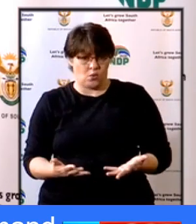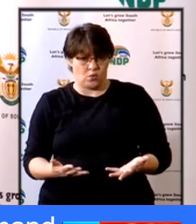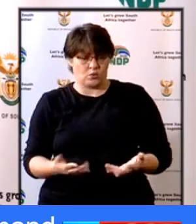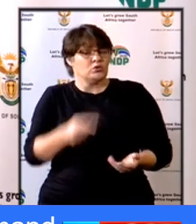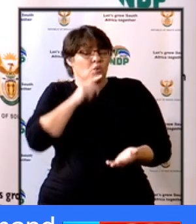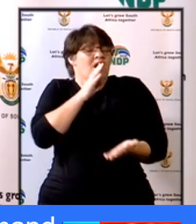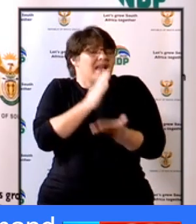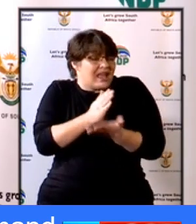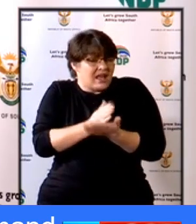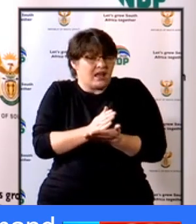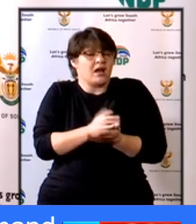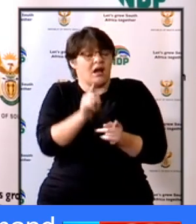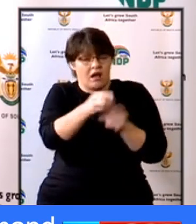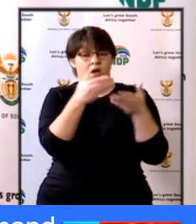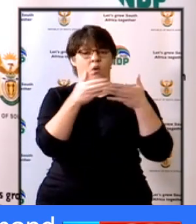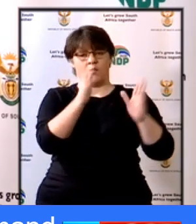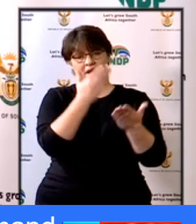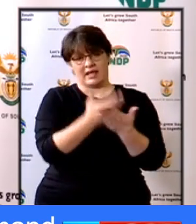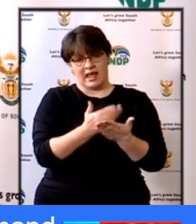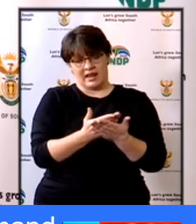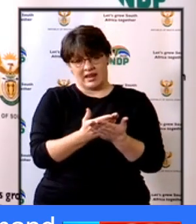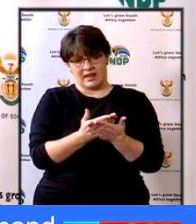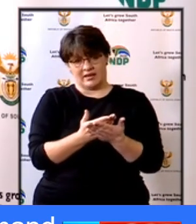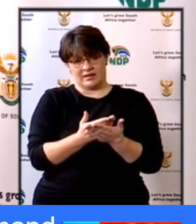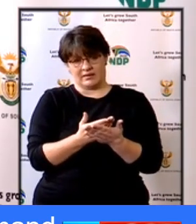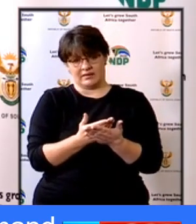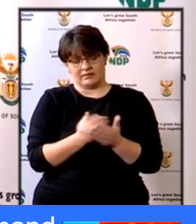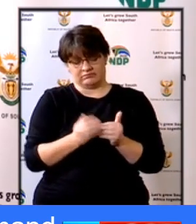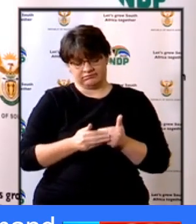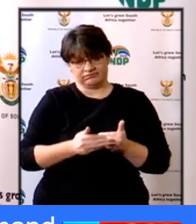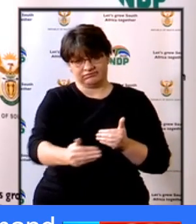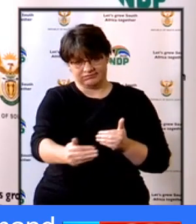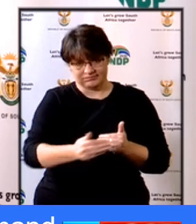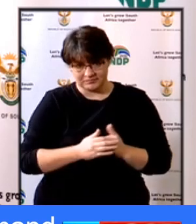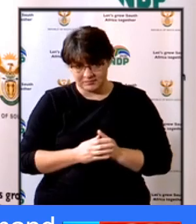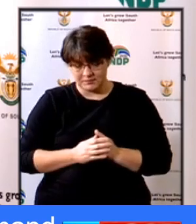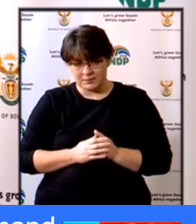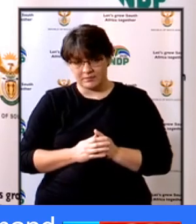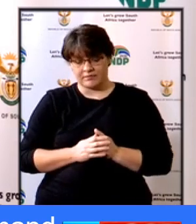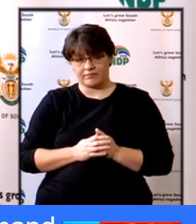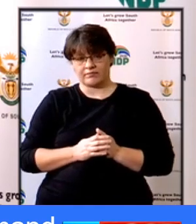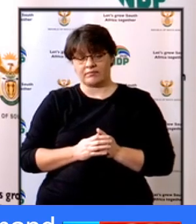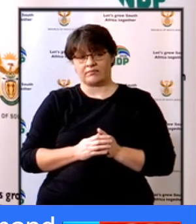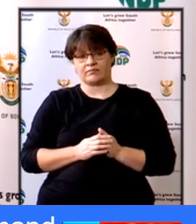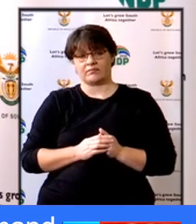that those places in due course can also open up.